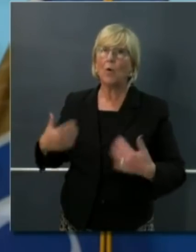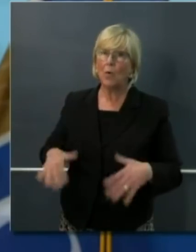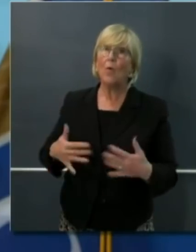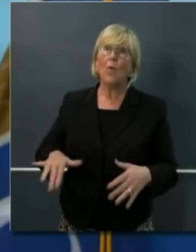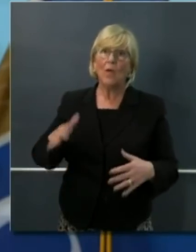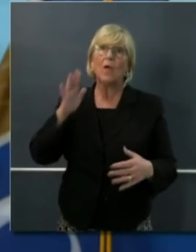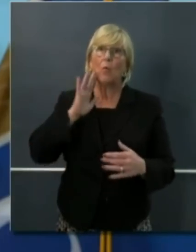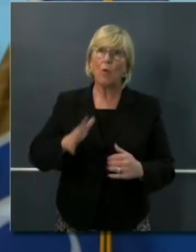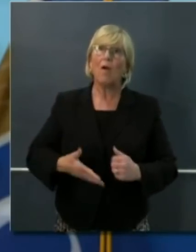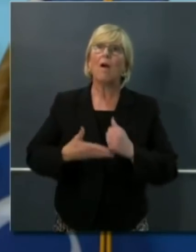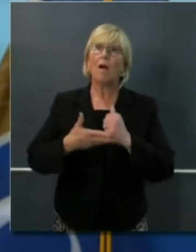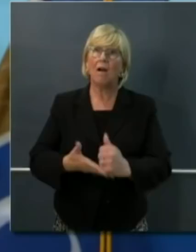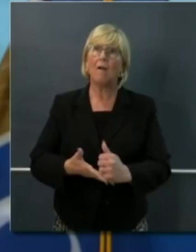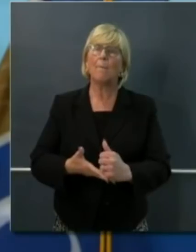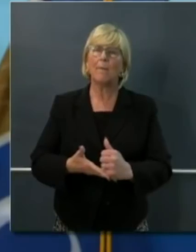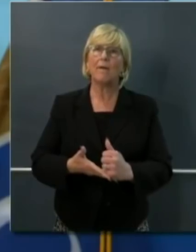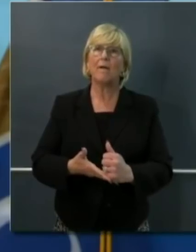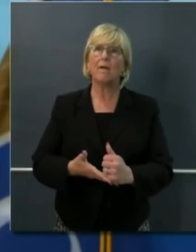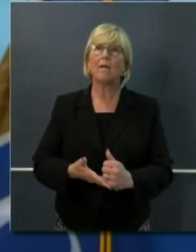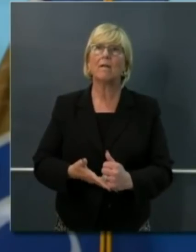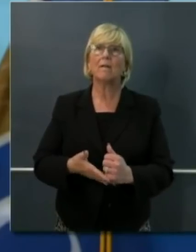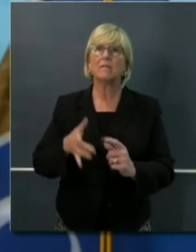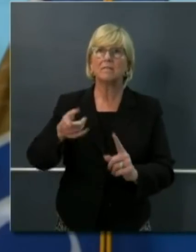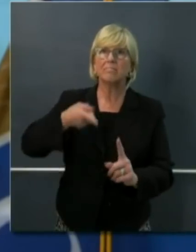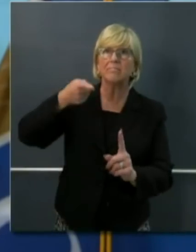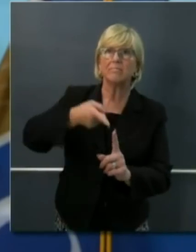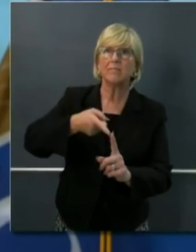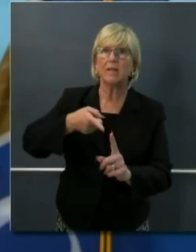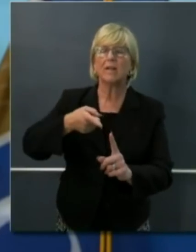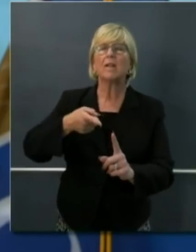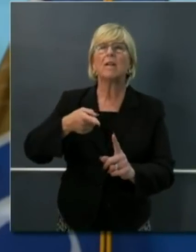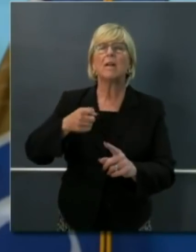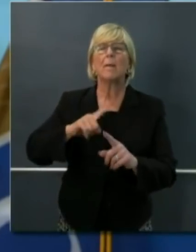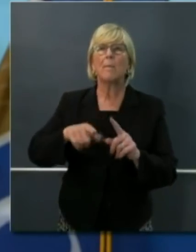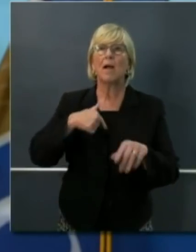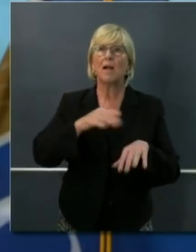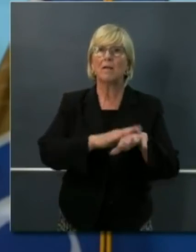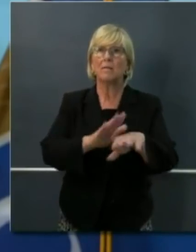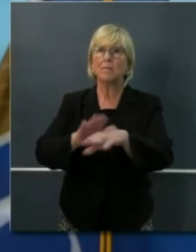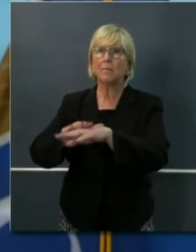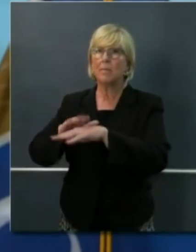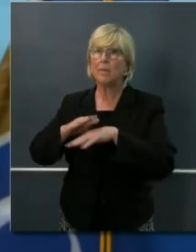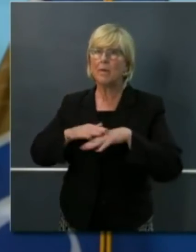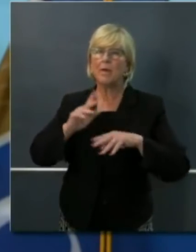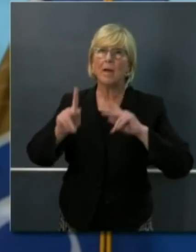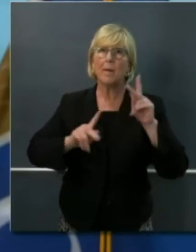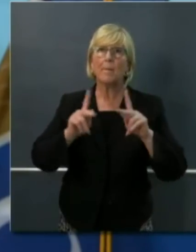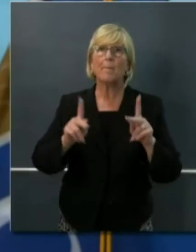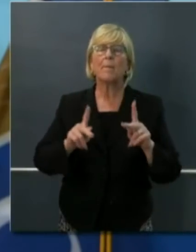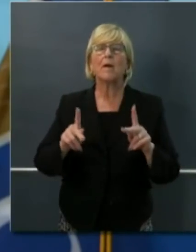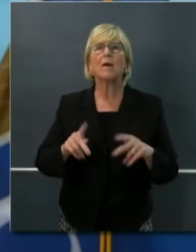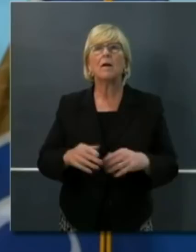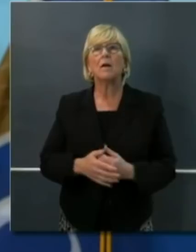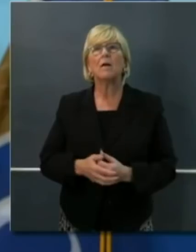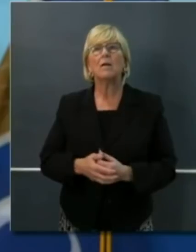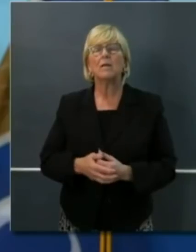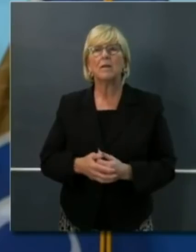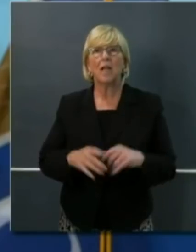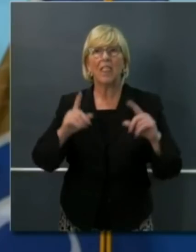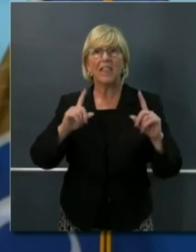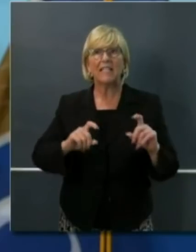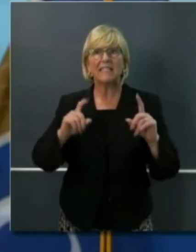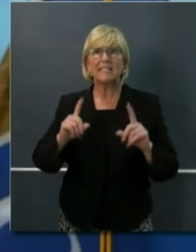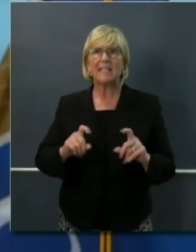will substantially address that specific supply issue. But I caution everybody in this space, the bottlenecks on